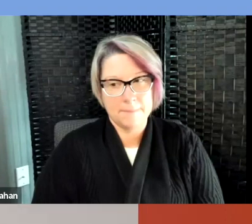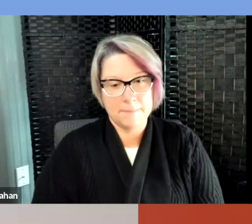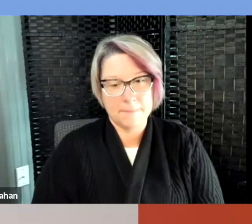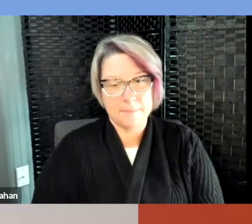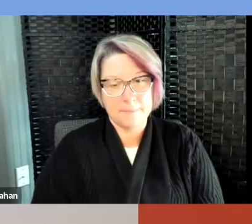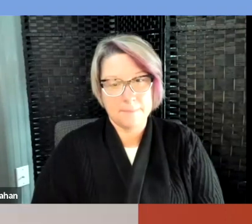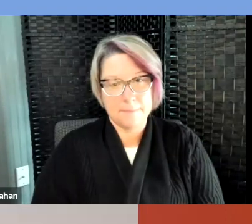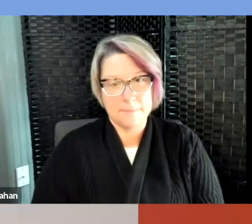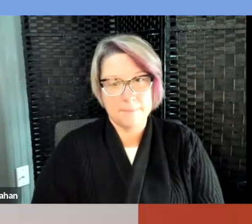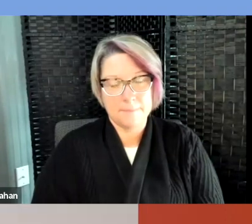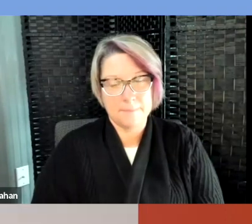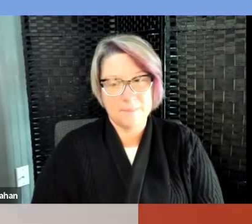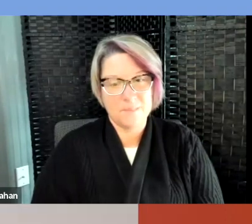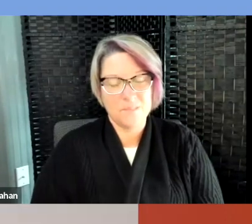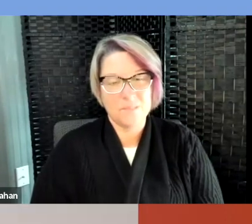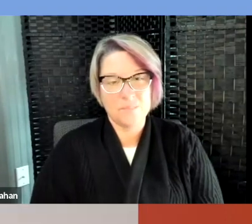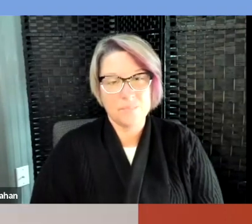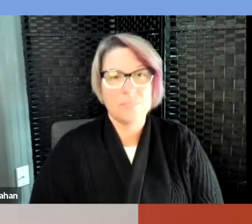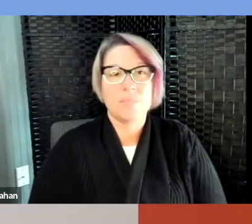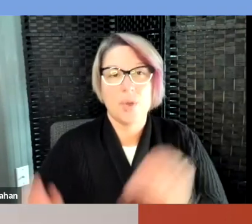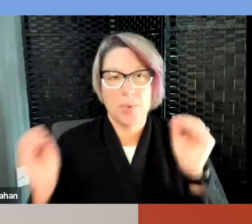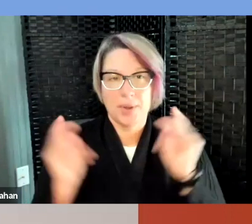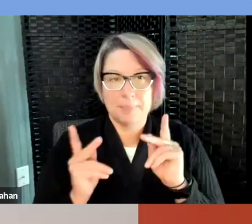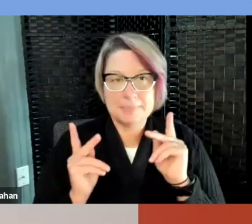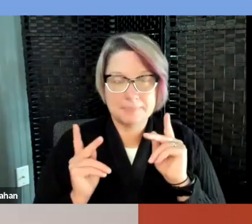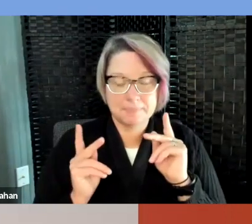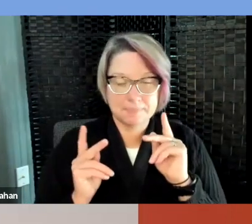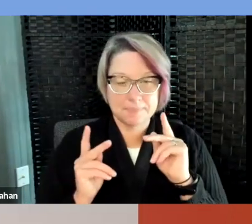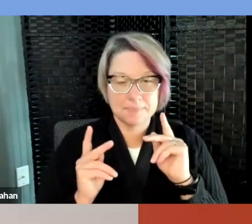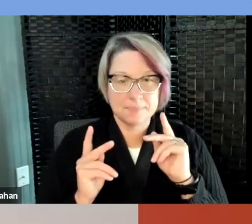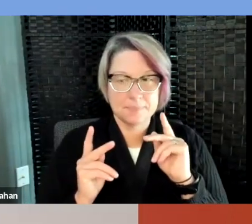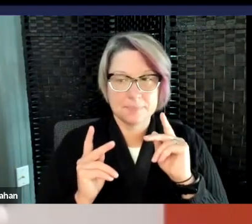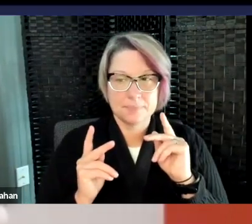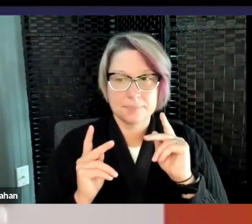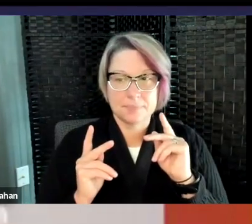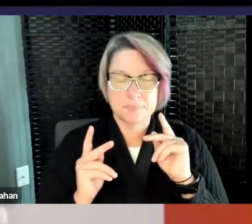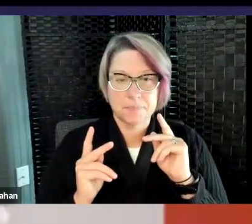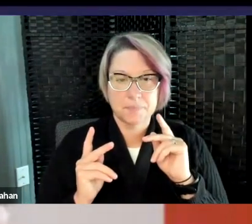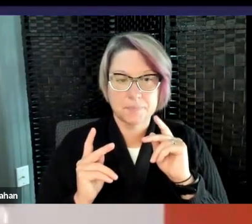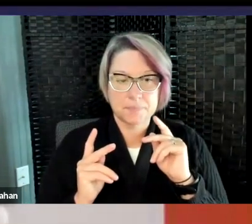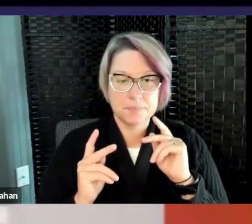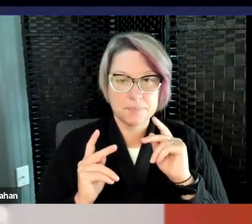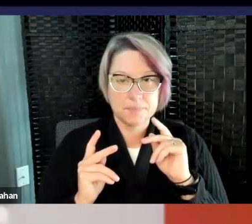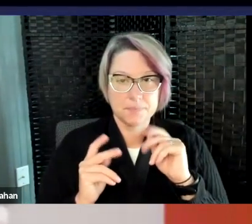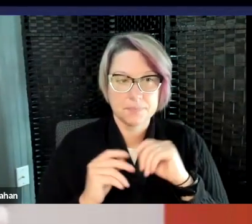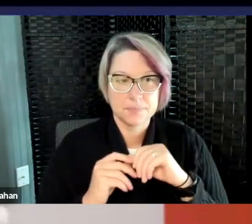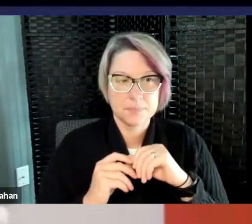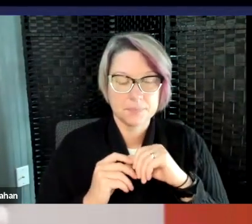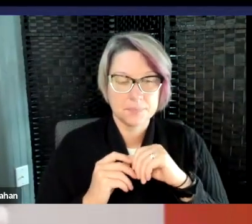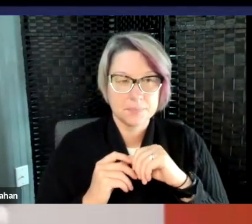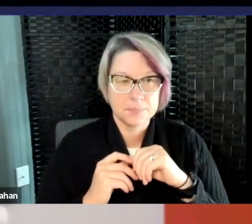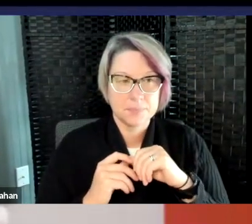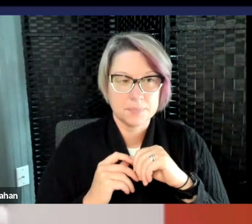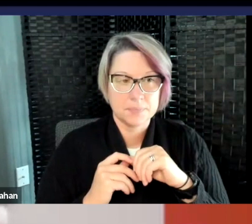That's just a weird sound. Okay. All right. So guys, let's see here. Stop sharing.